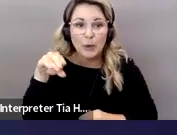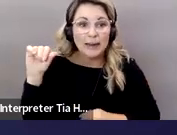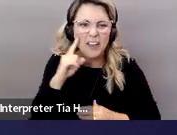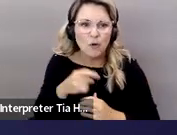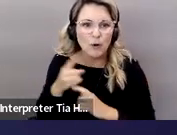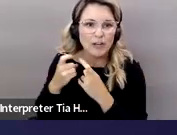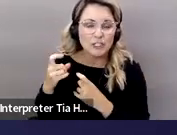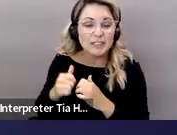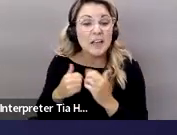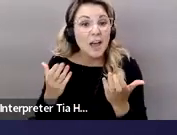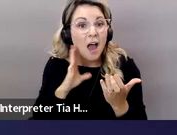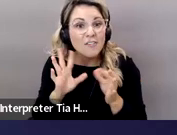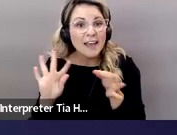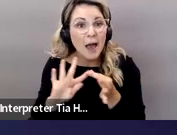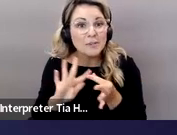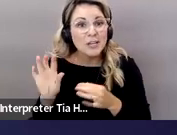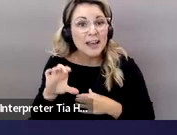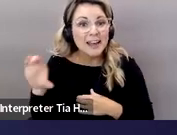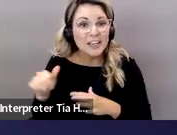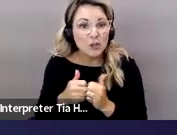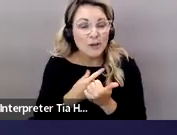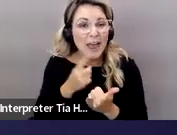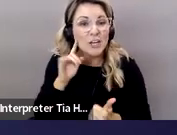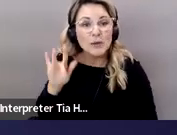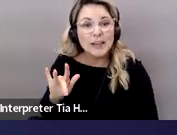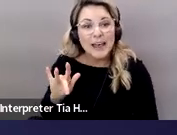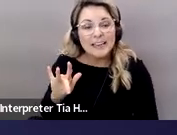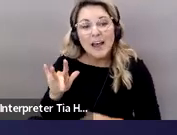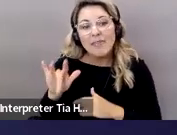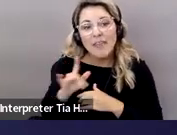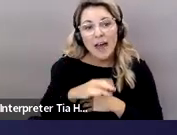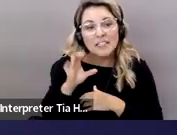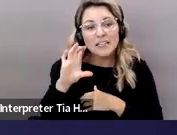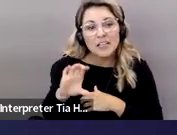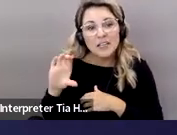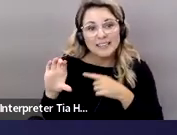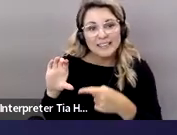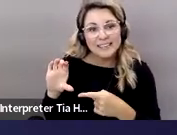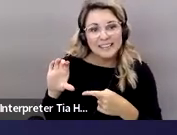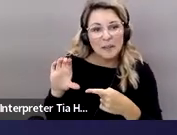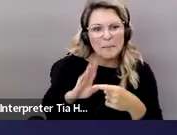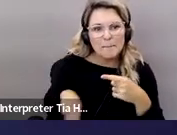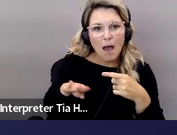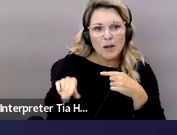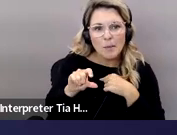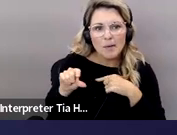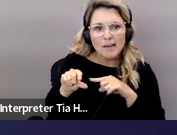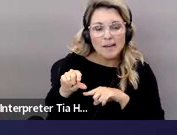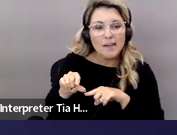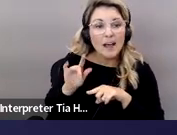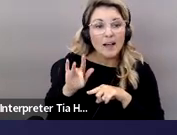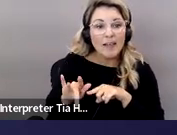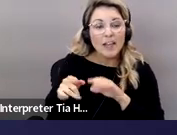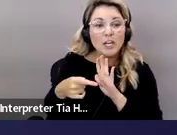turn on the captioning, click on the closed caption button at the bottom of your screen and then click